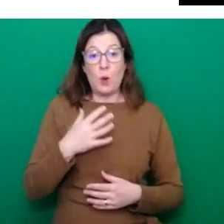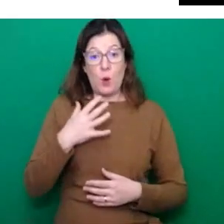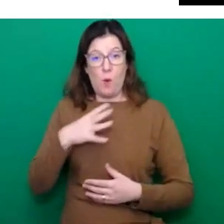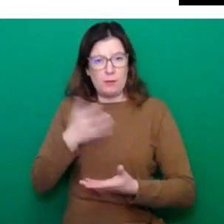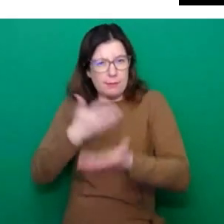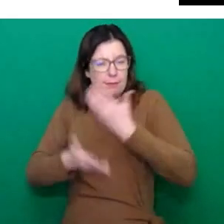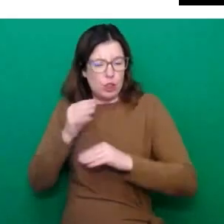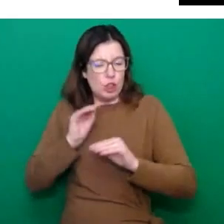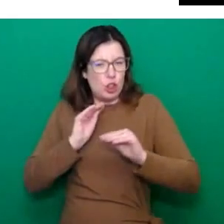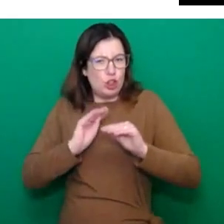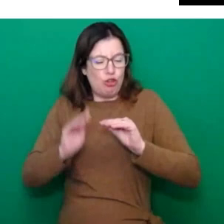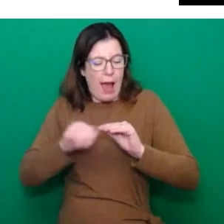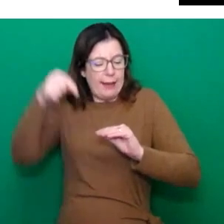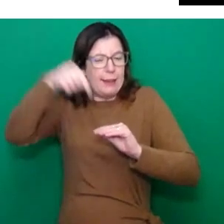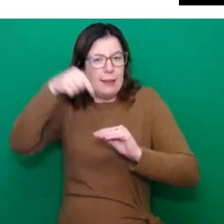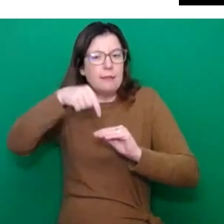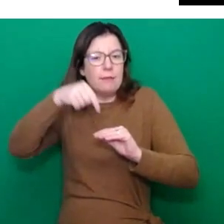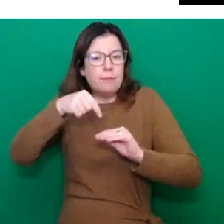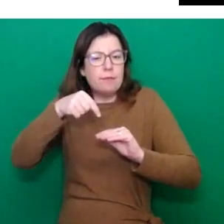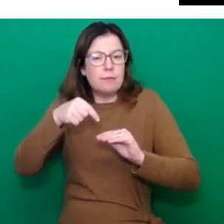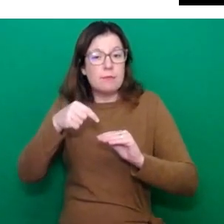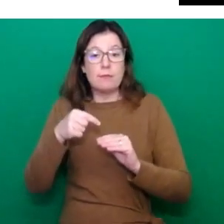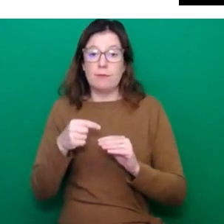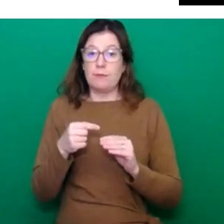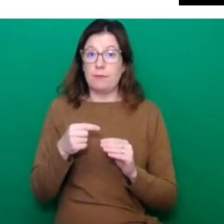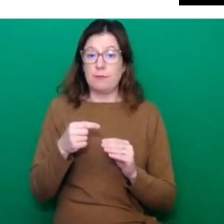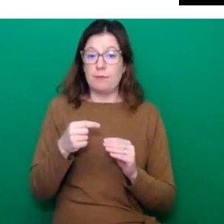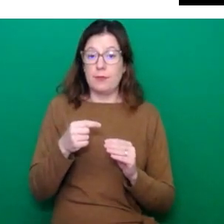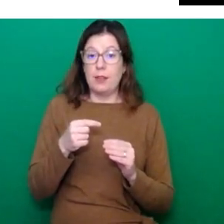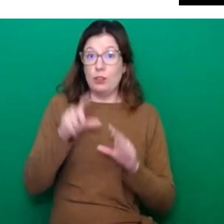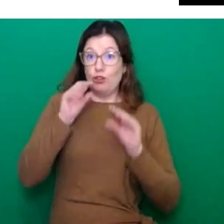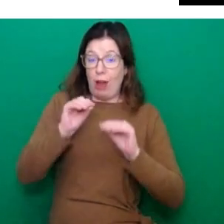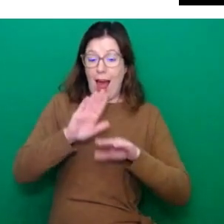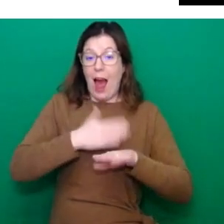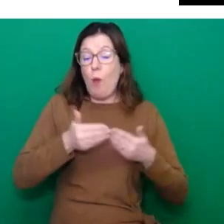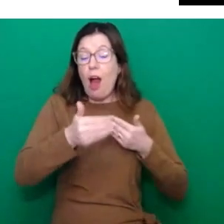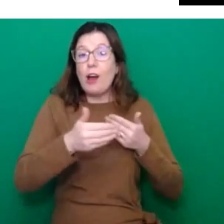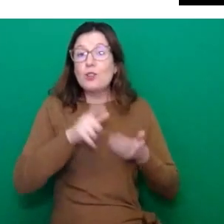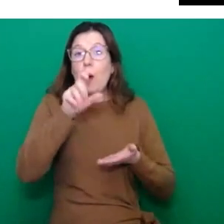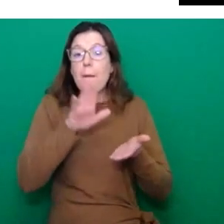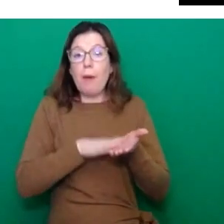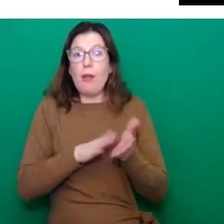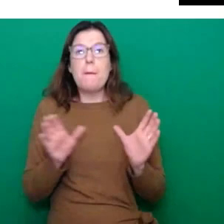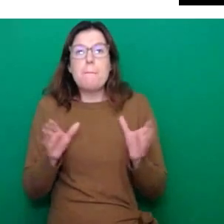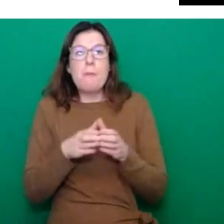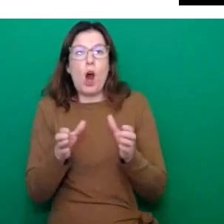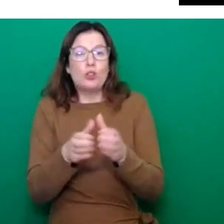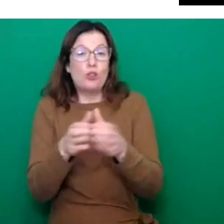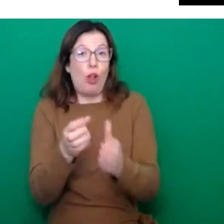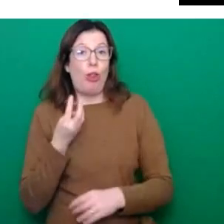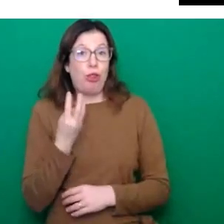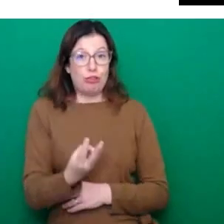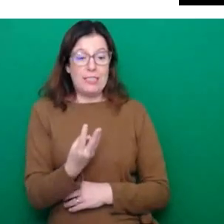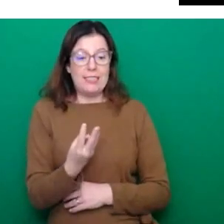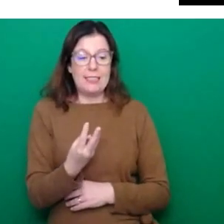training itself, of course that takes place over 12 months, and there are 3 modules throughout the